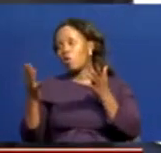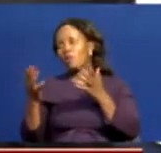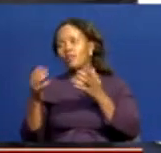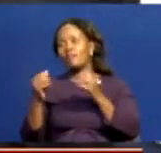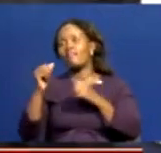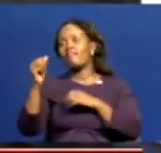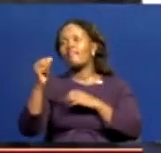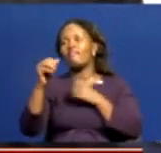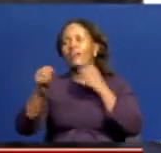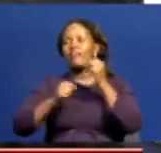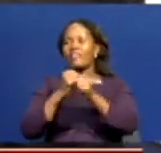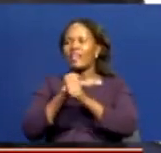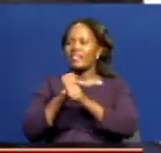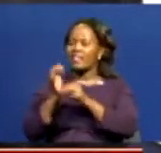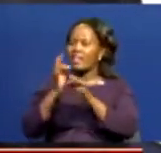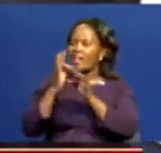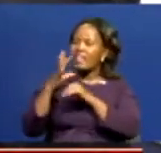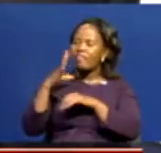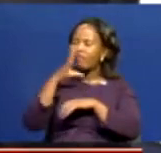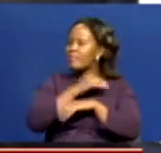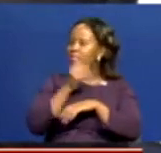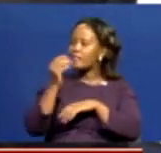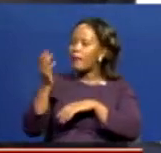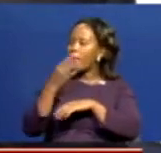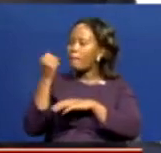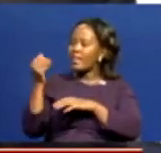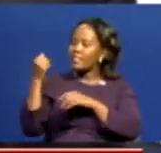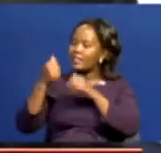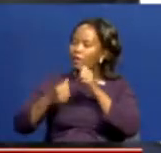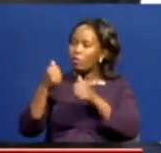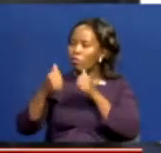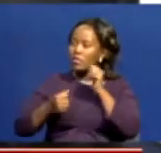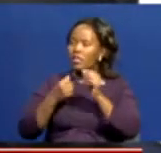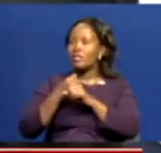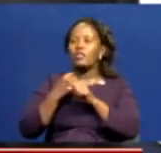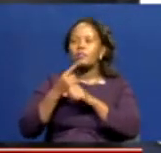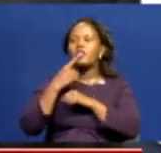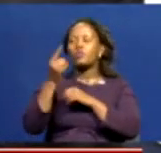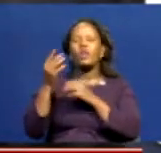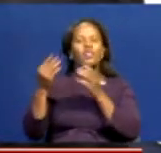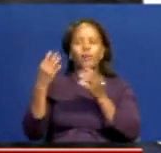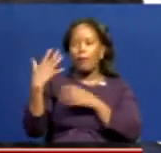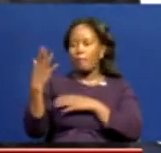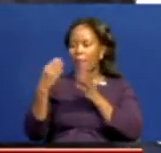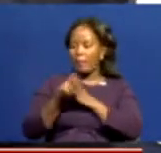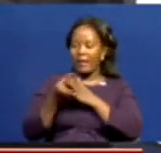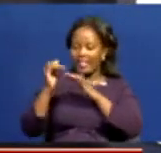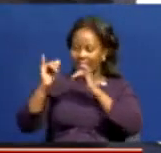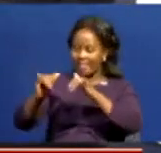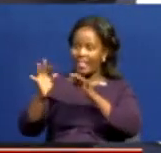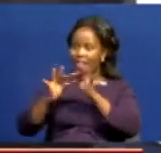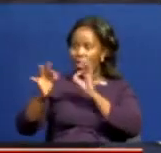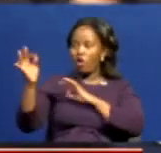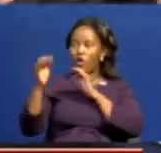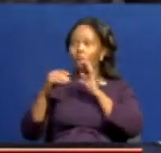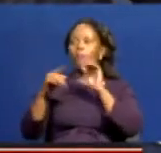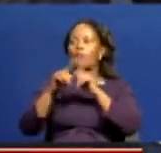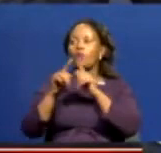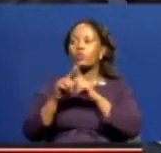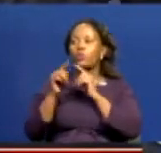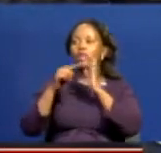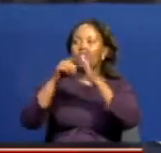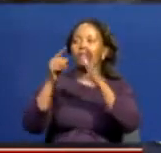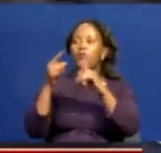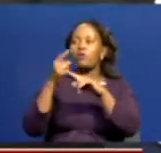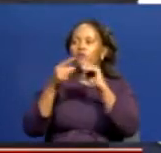what can we put that is better? What can we put that is going to make sure that the note lasts longer? Size considerations, for example. You see, we've moved all